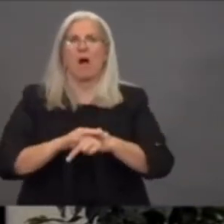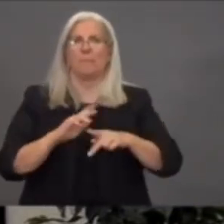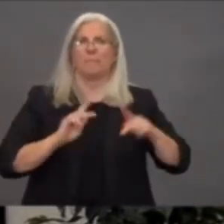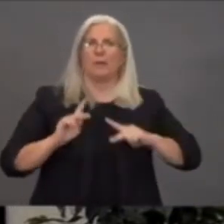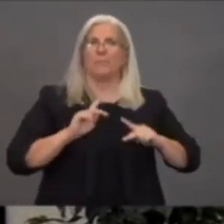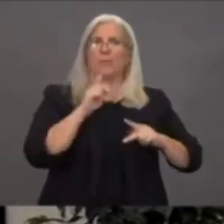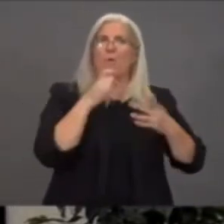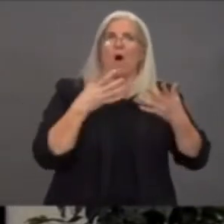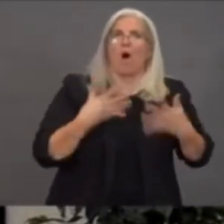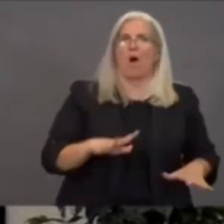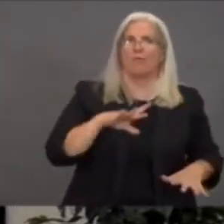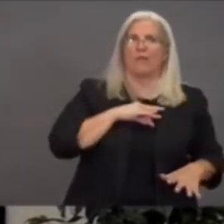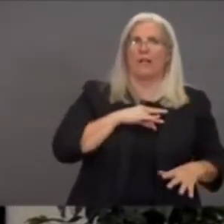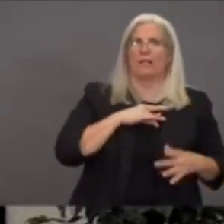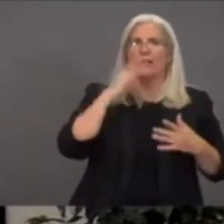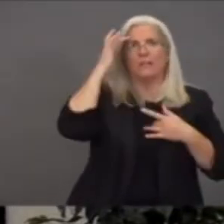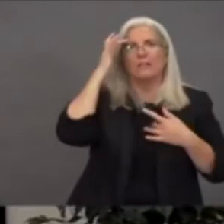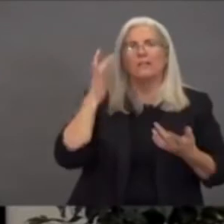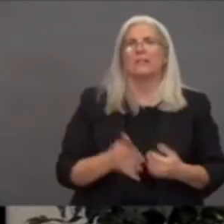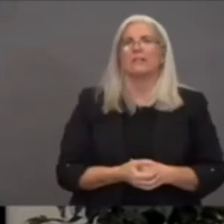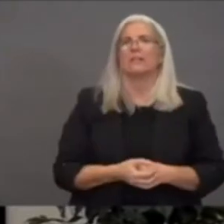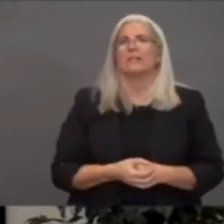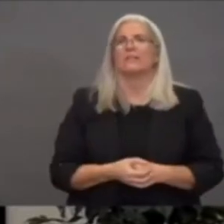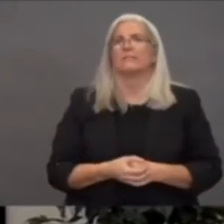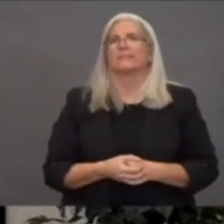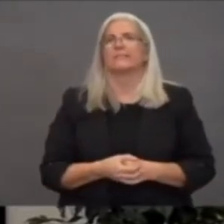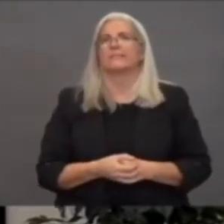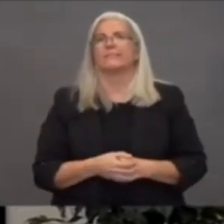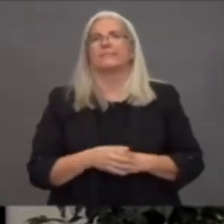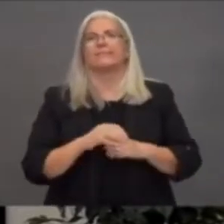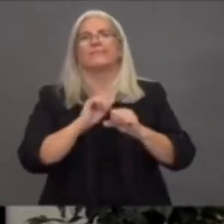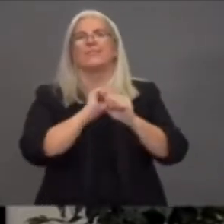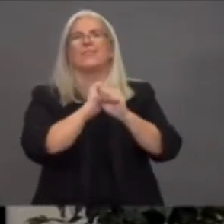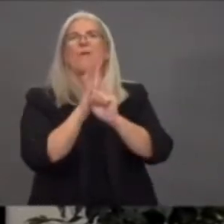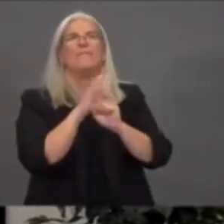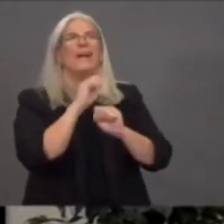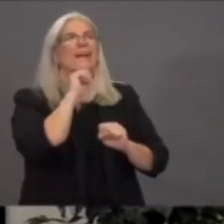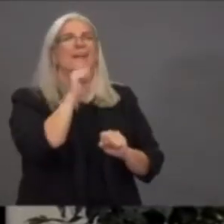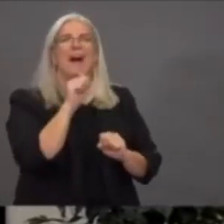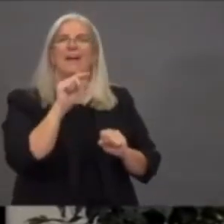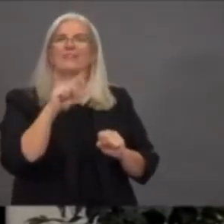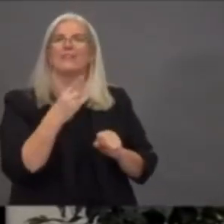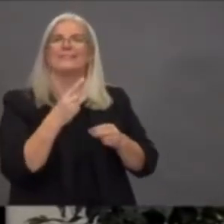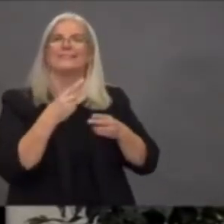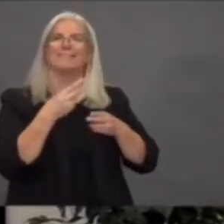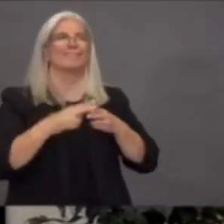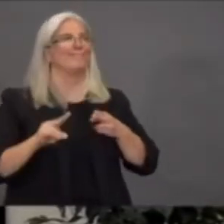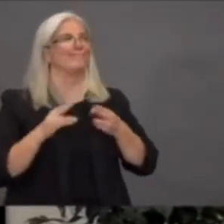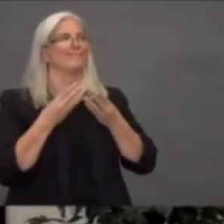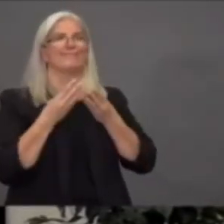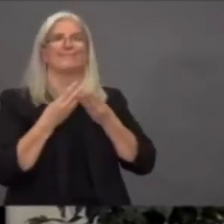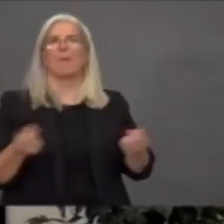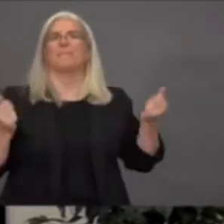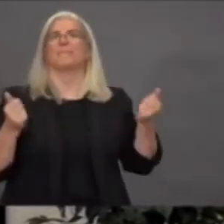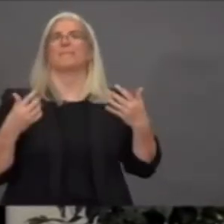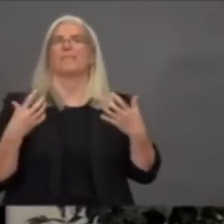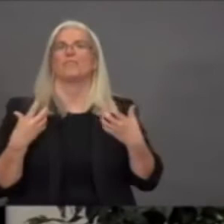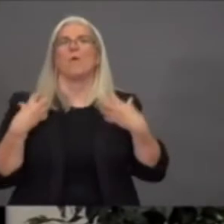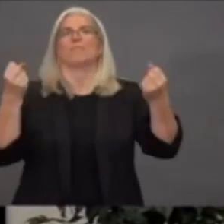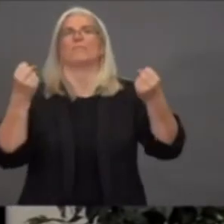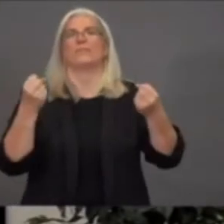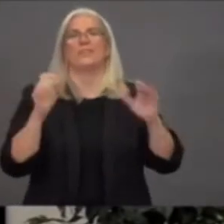that COVID is not just a virus that you get and then get over. For some people, it looks like they